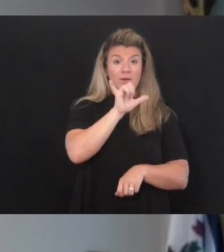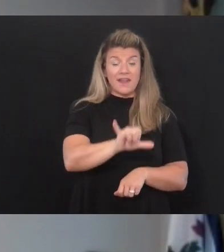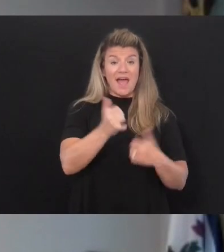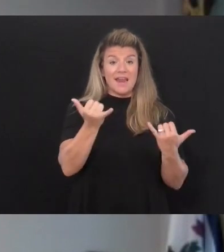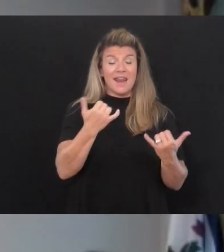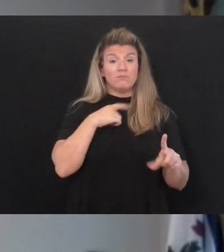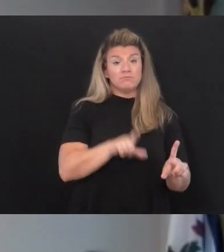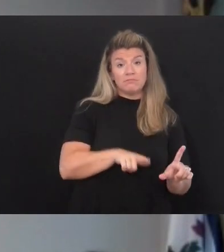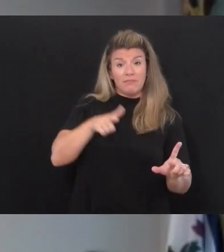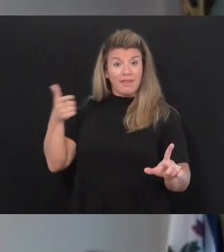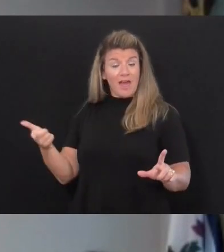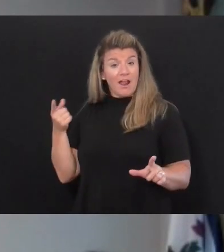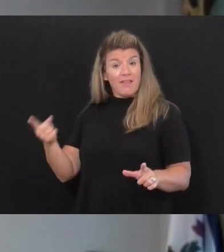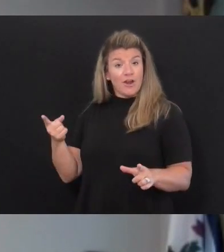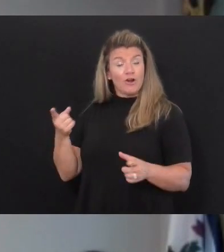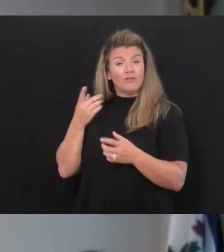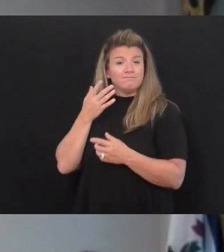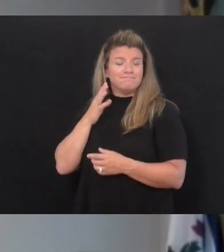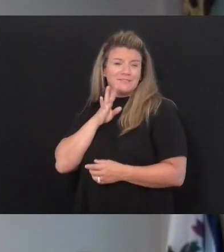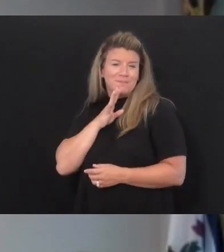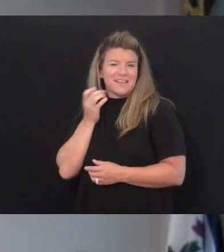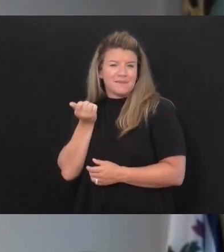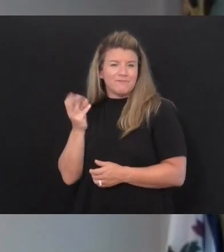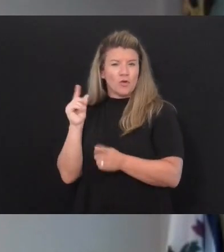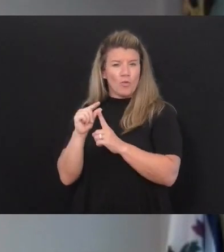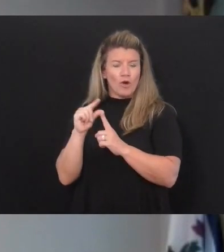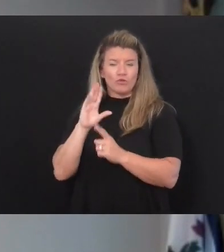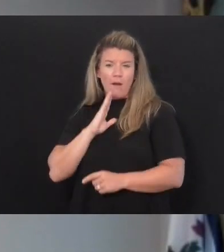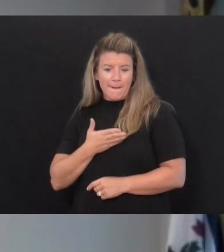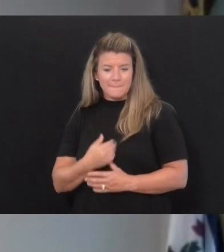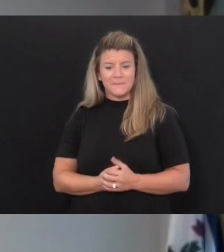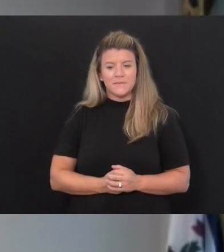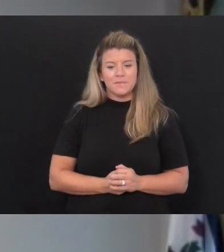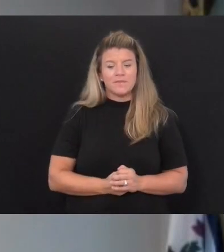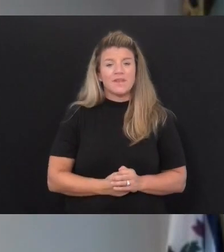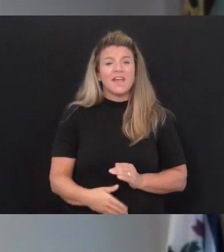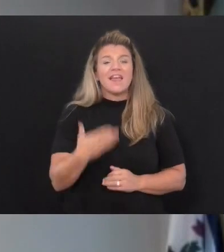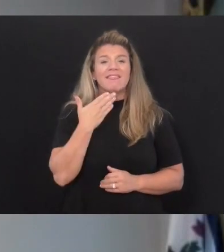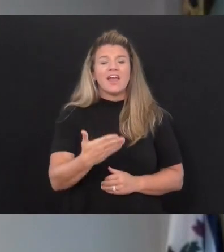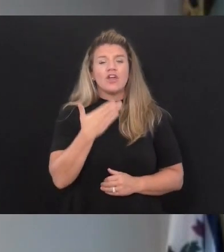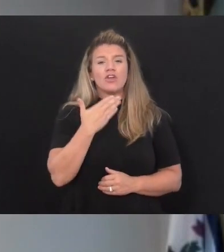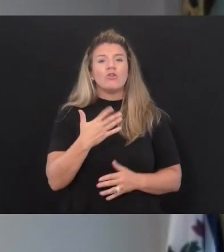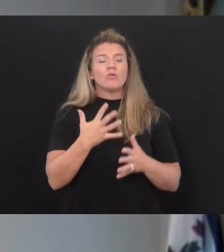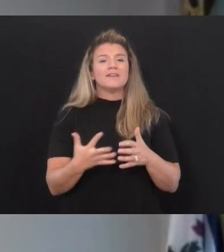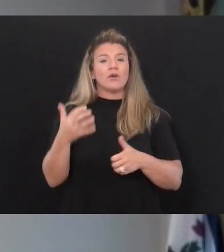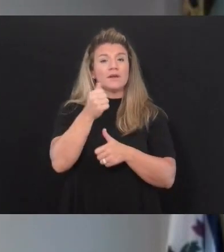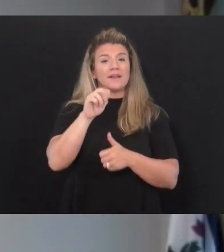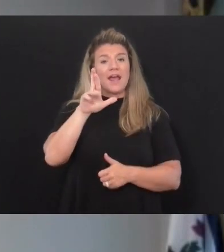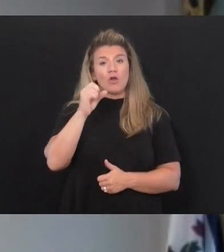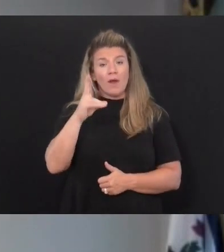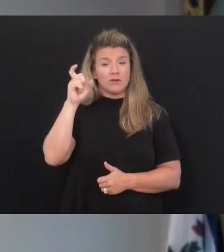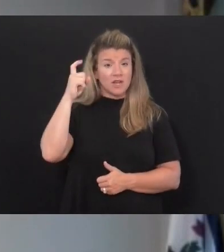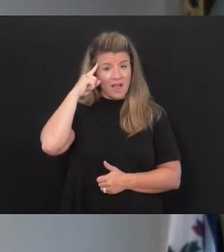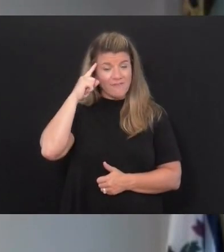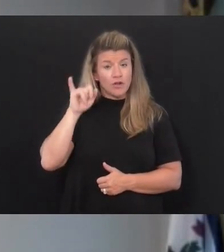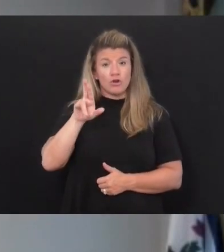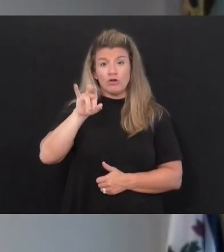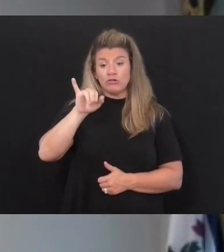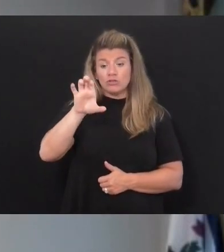her quality help with the oversight of the public health of our state, and certainly during this pandemic. I